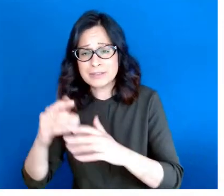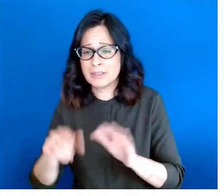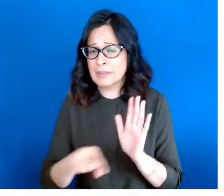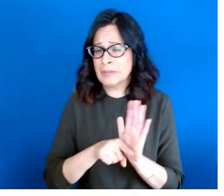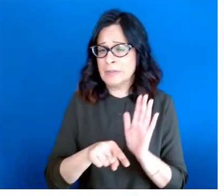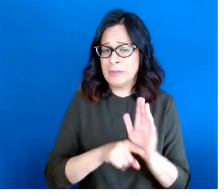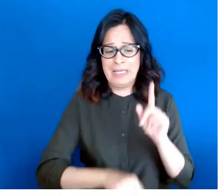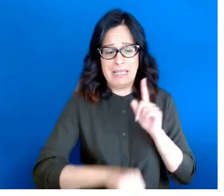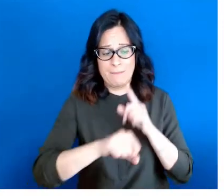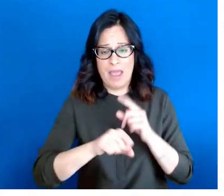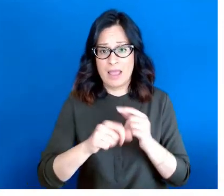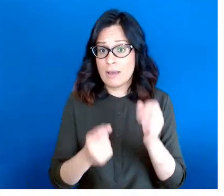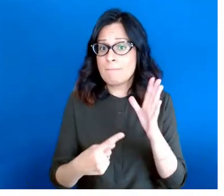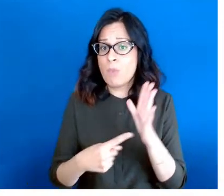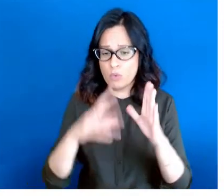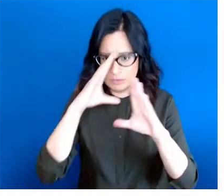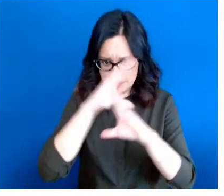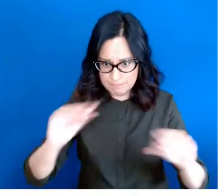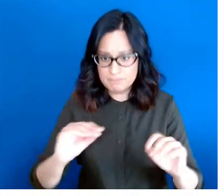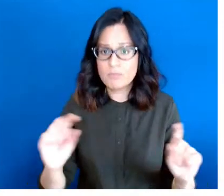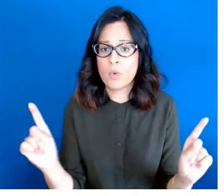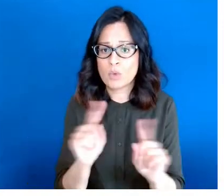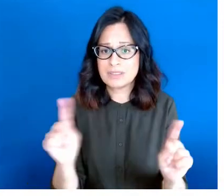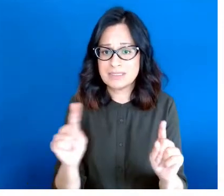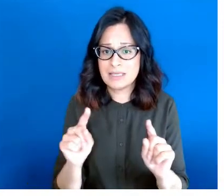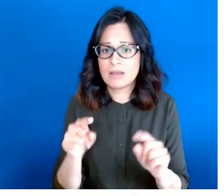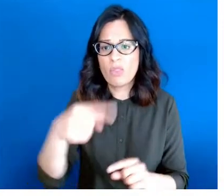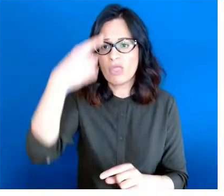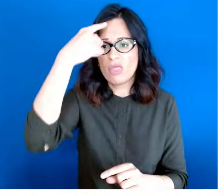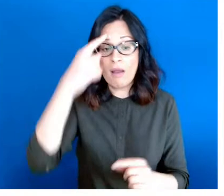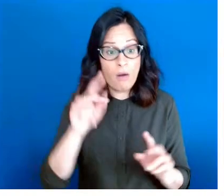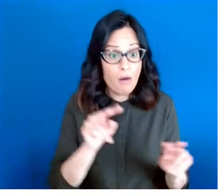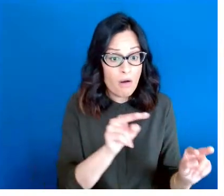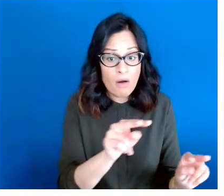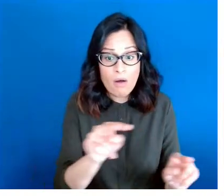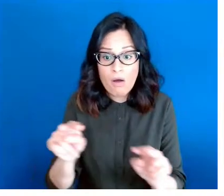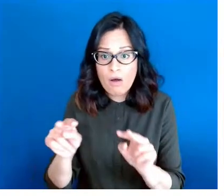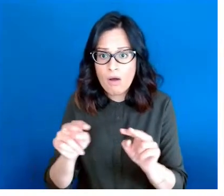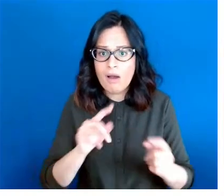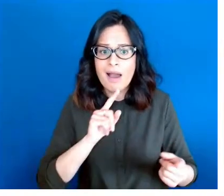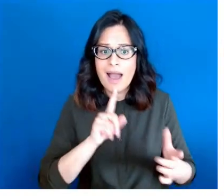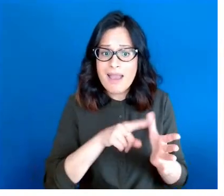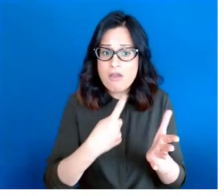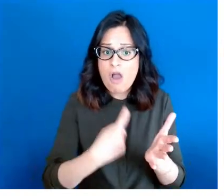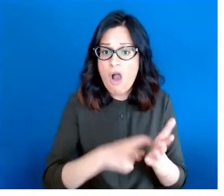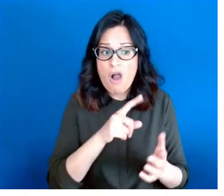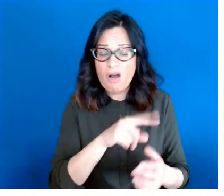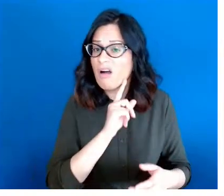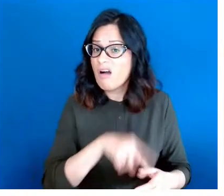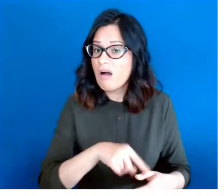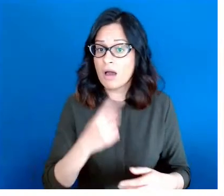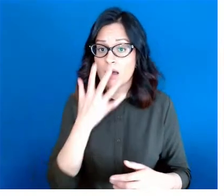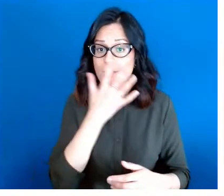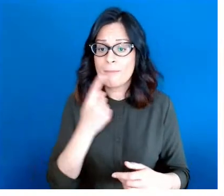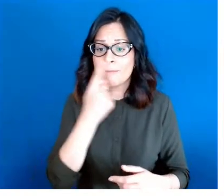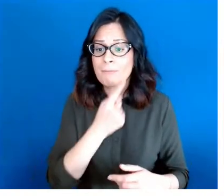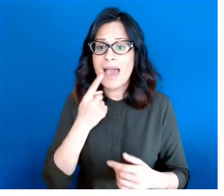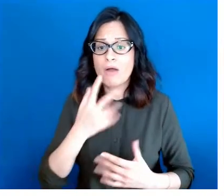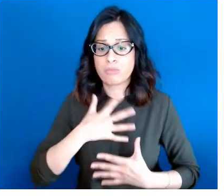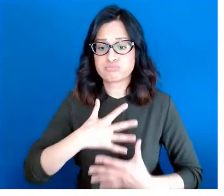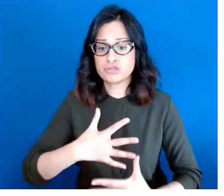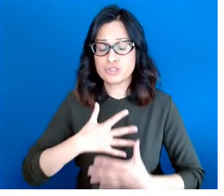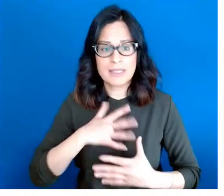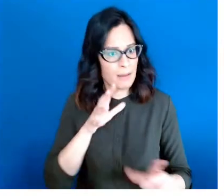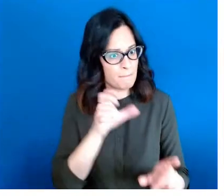take-home messages need to be: don't overlook the signs of allergic rhinitis. For example, the mouth breathing. Diagnose it